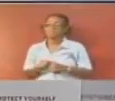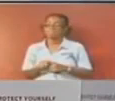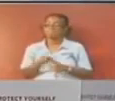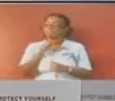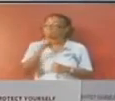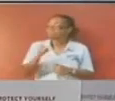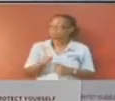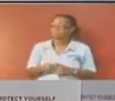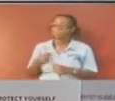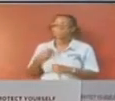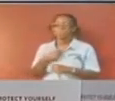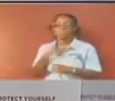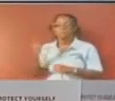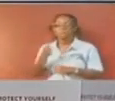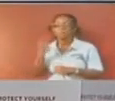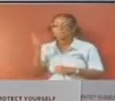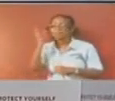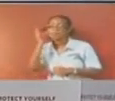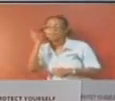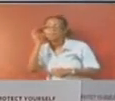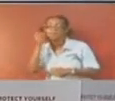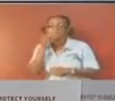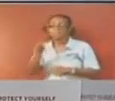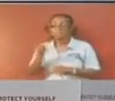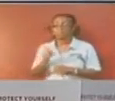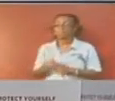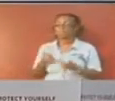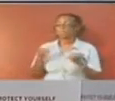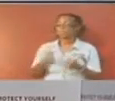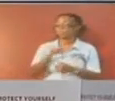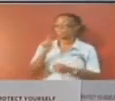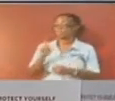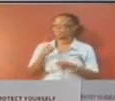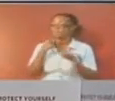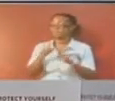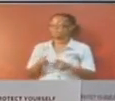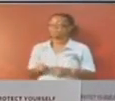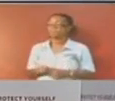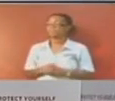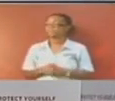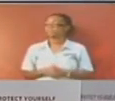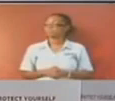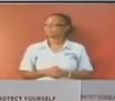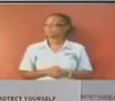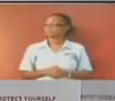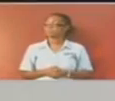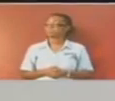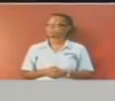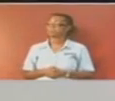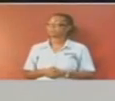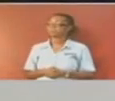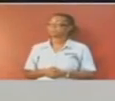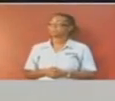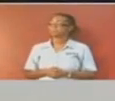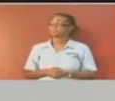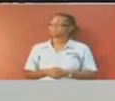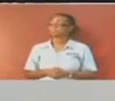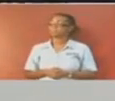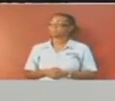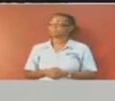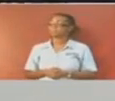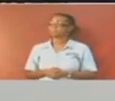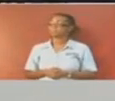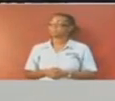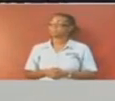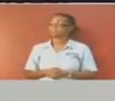thank you, Minister. We move now into our question and answer segment. The media is reminded that representatives begin